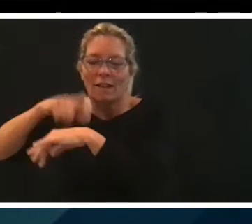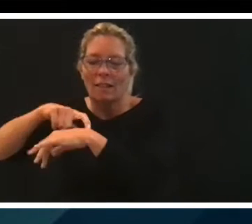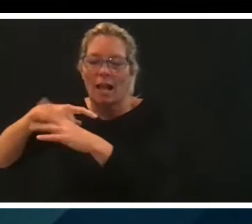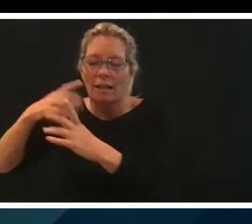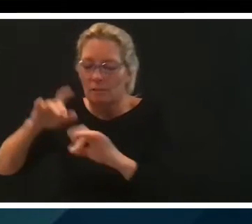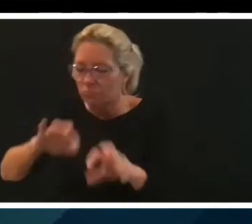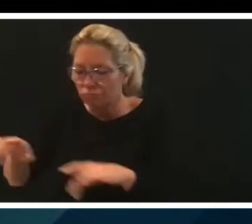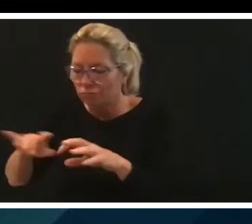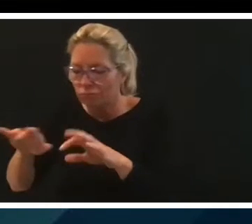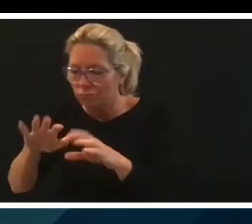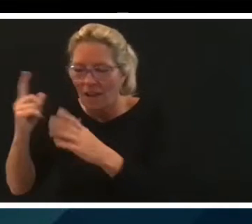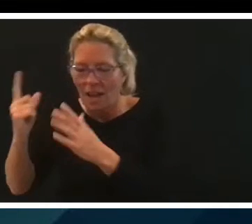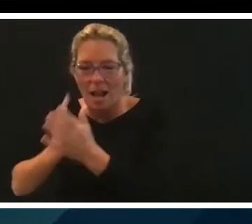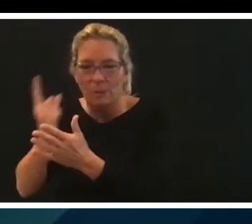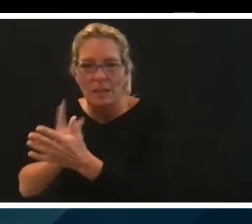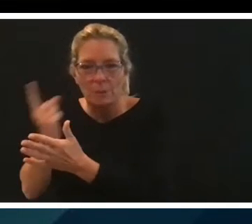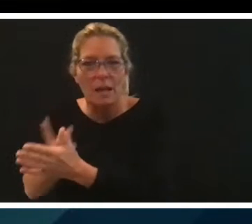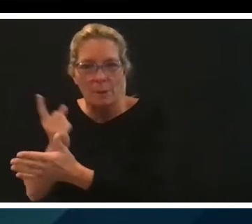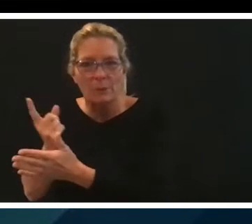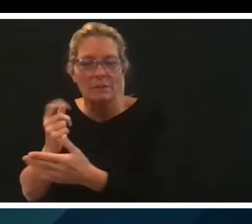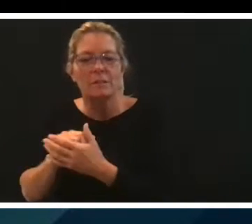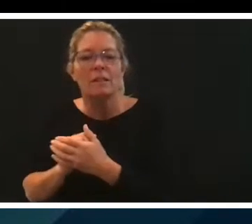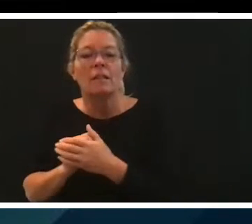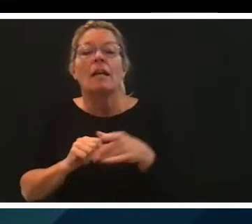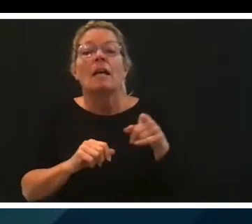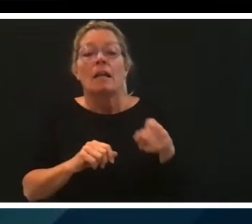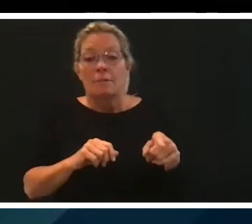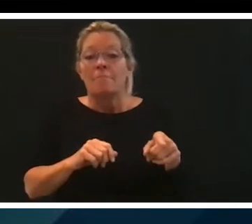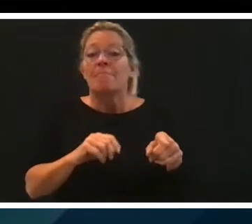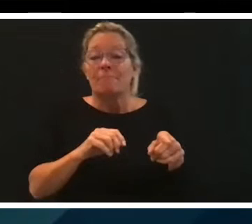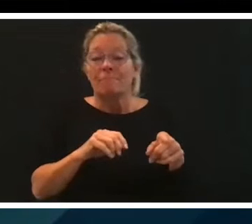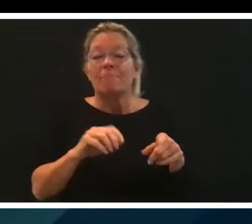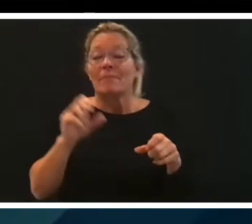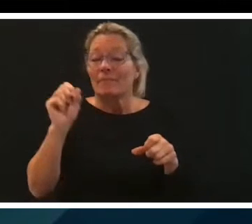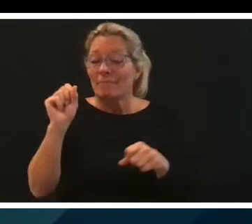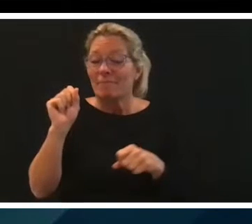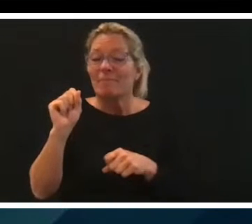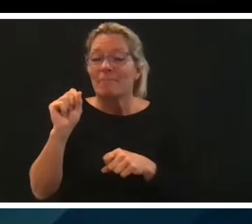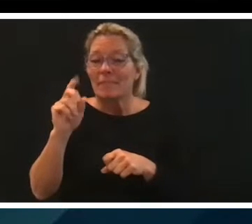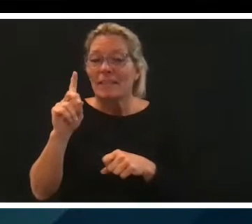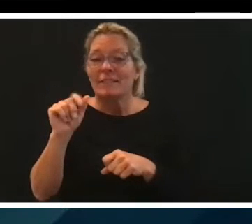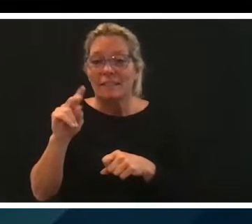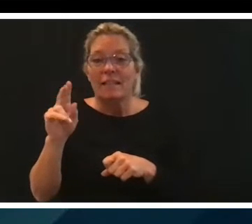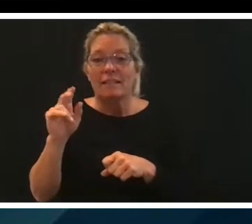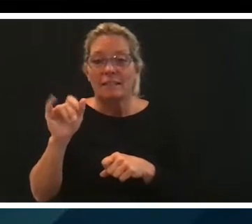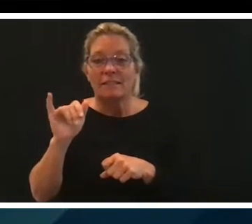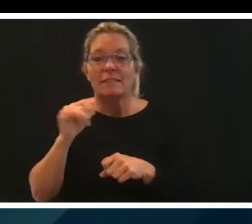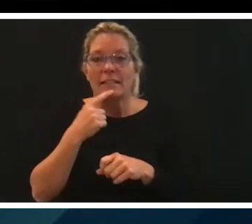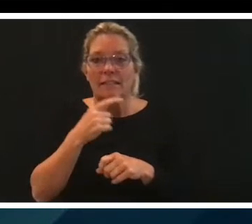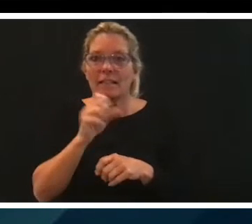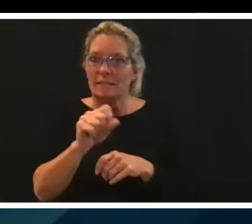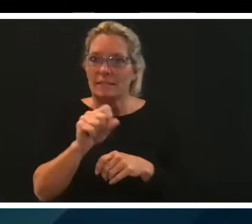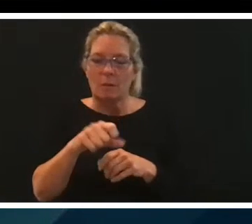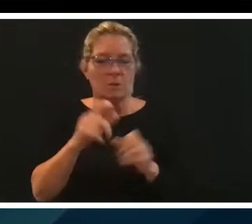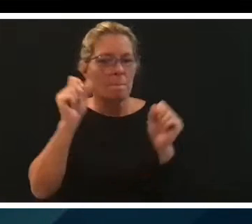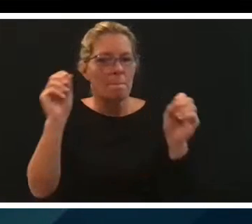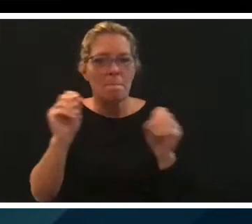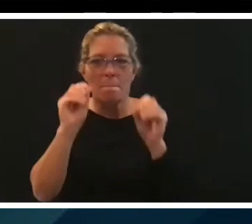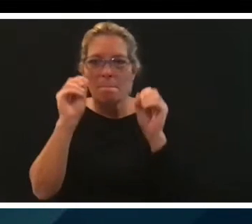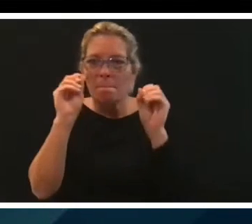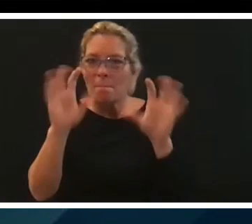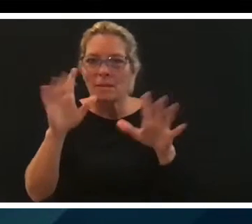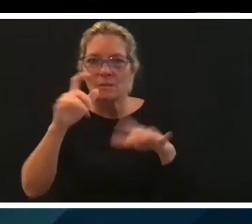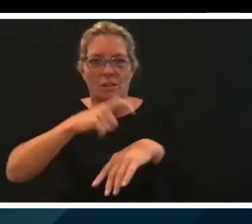Well, yeah, that was a magic time for me. I didn't really